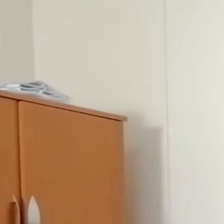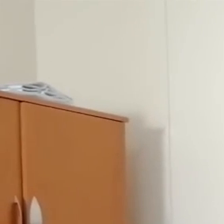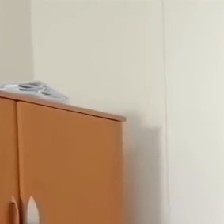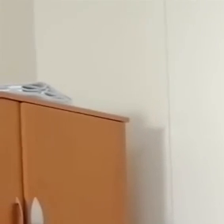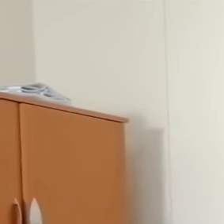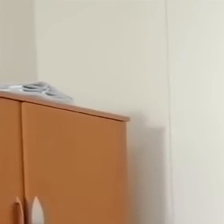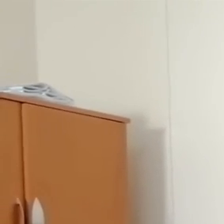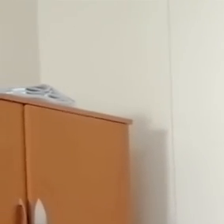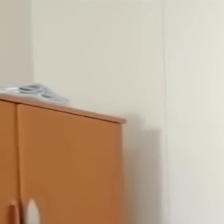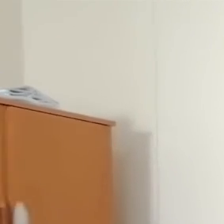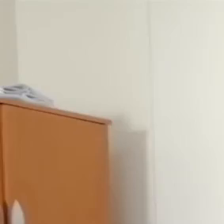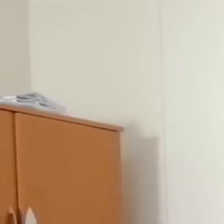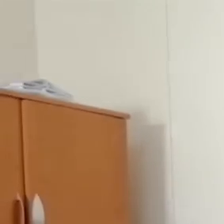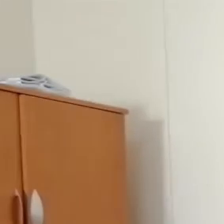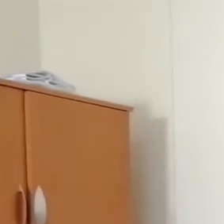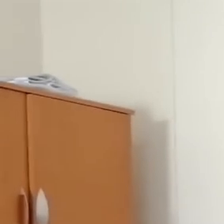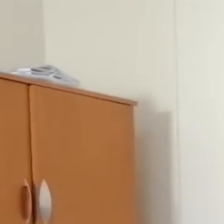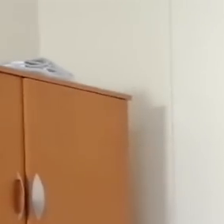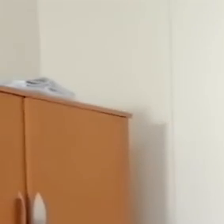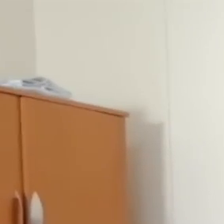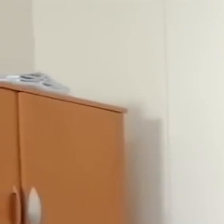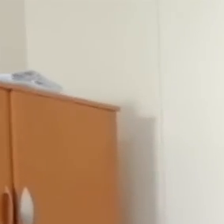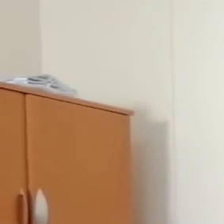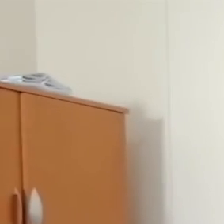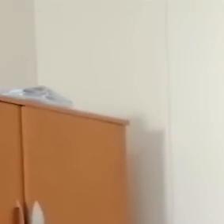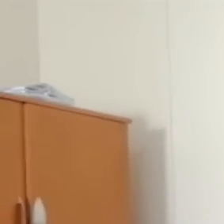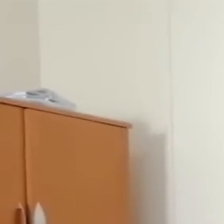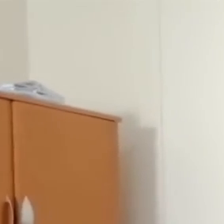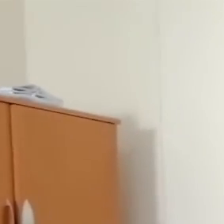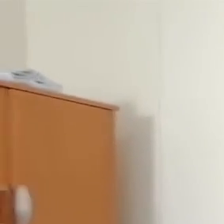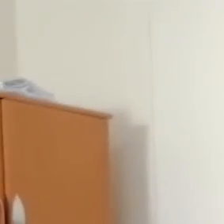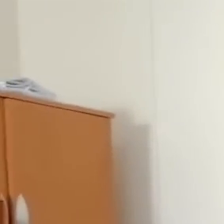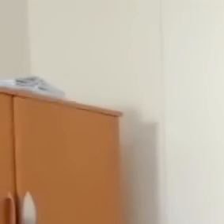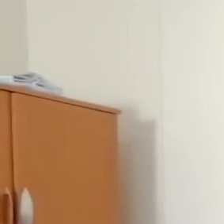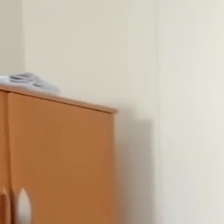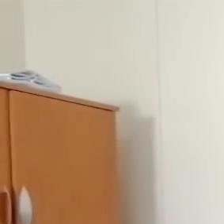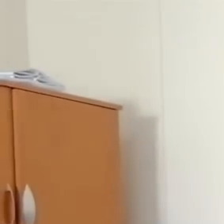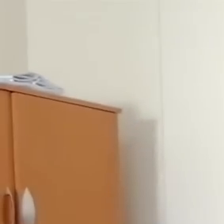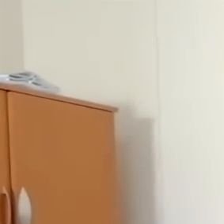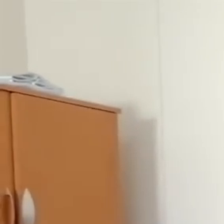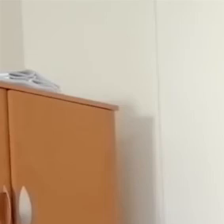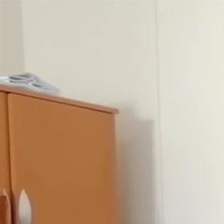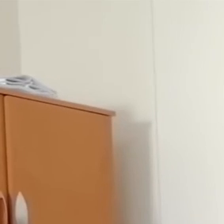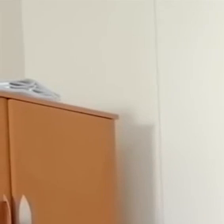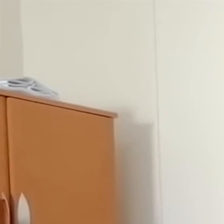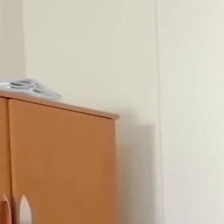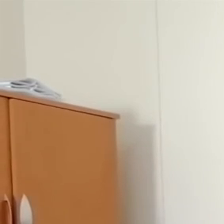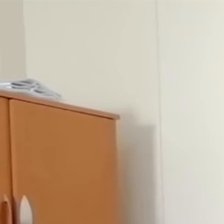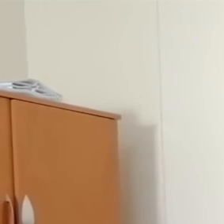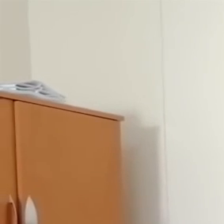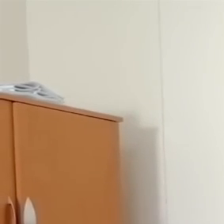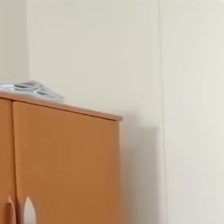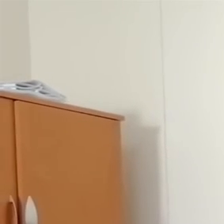basically, sir, what is your general message to parents and learners out there now in this time that we find ourselves in? Yeah, I think during